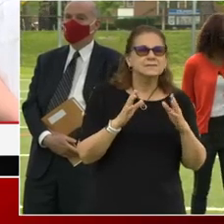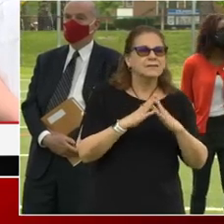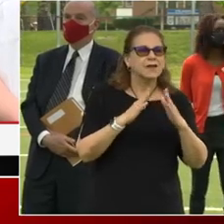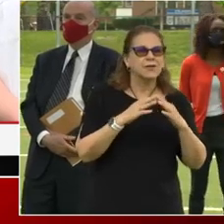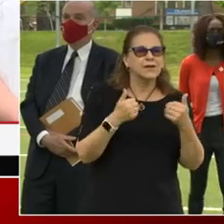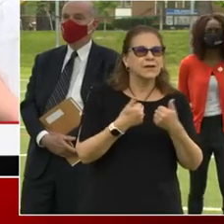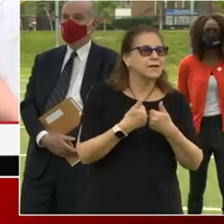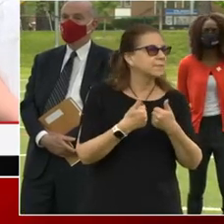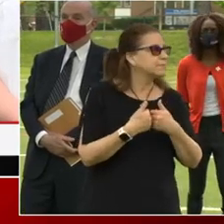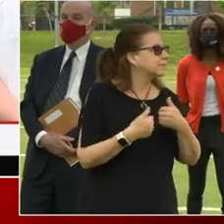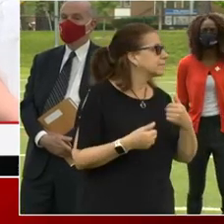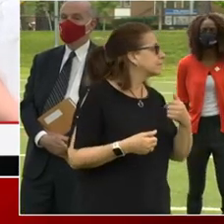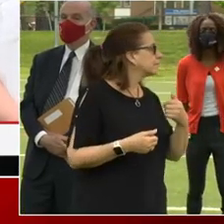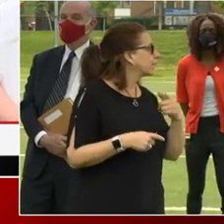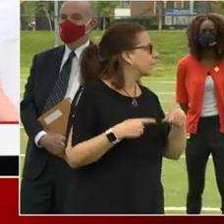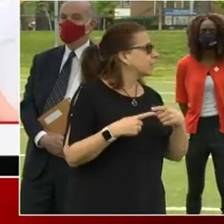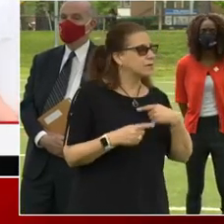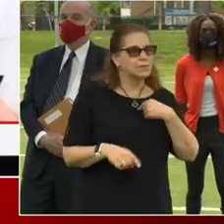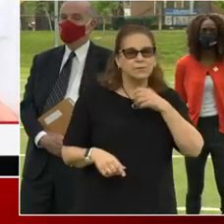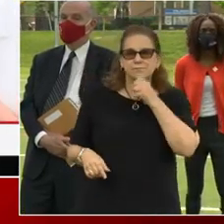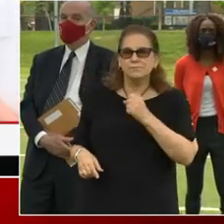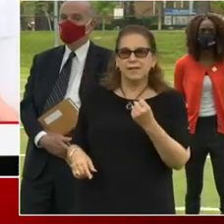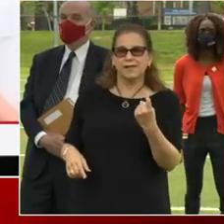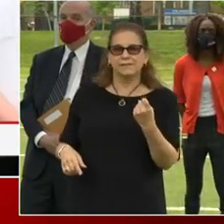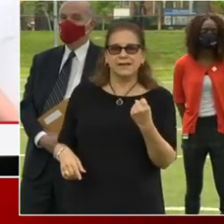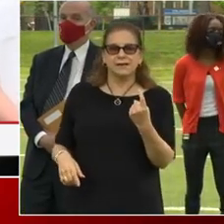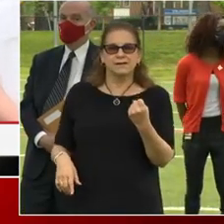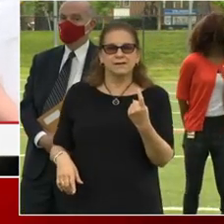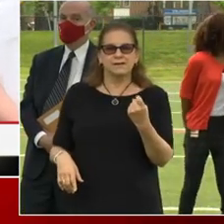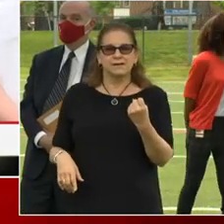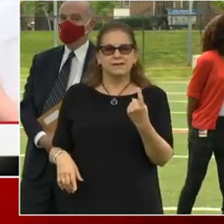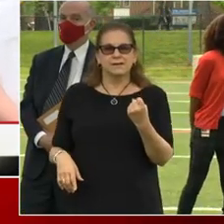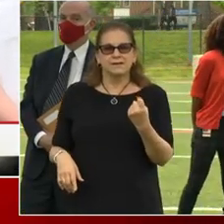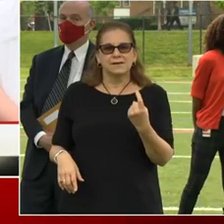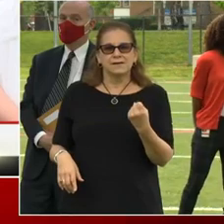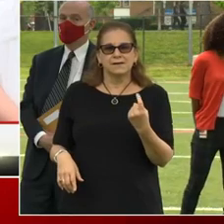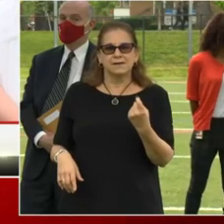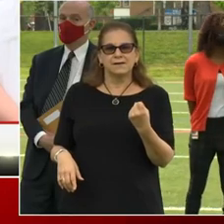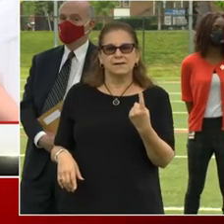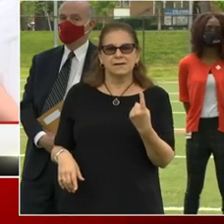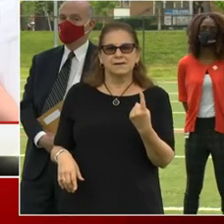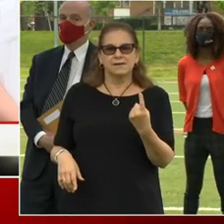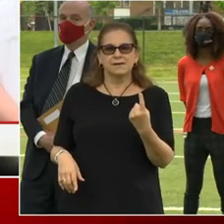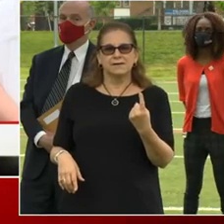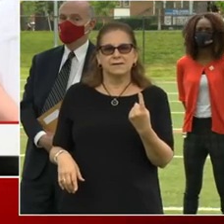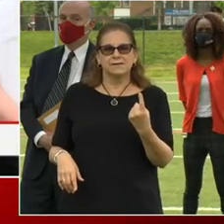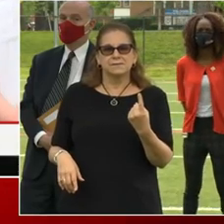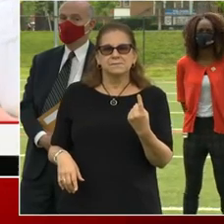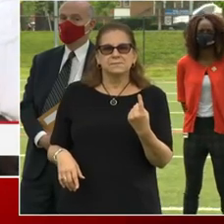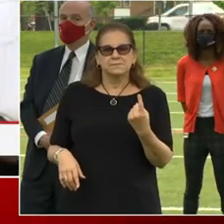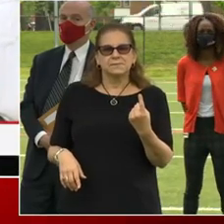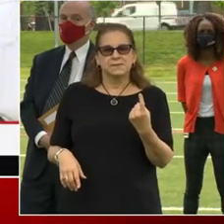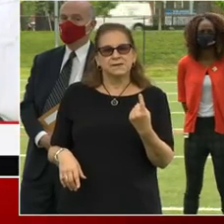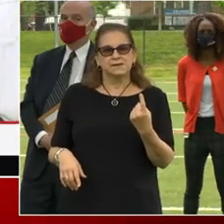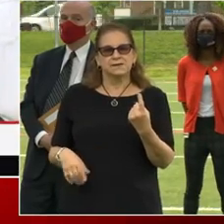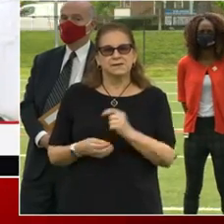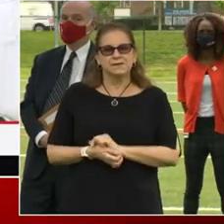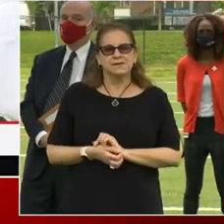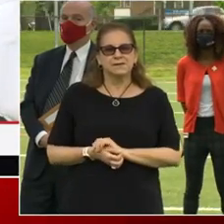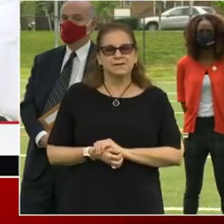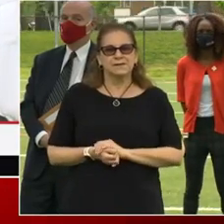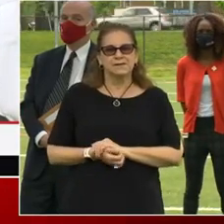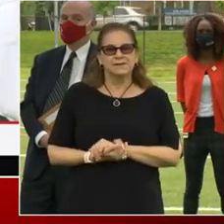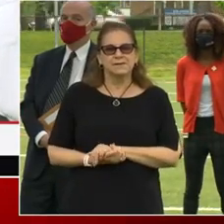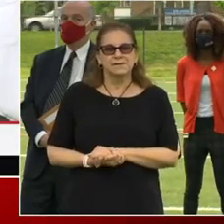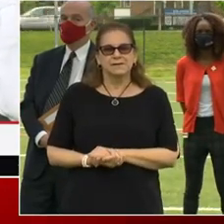We went to Roanoke, Virginia. So I thought I was way down the country playing a baseball game, but it took me out of town. Then it